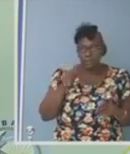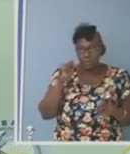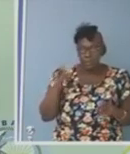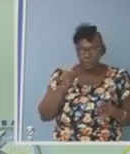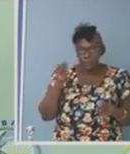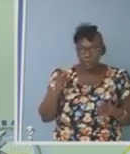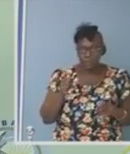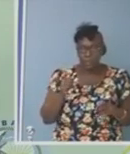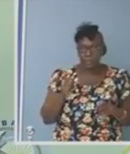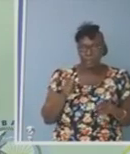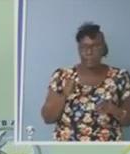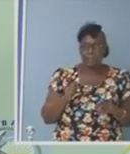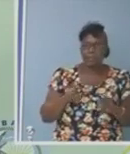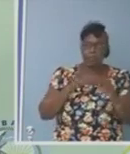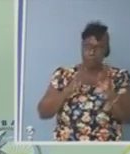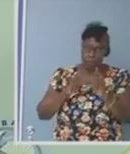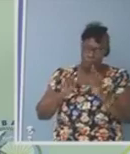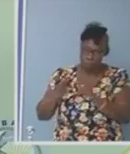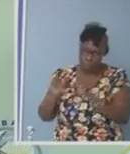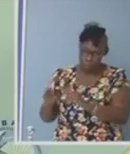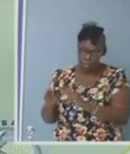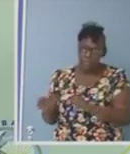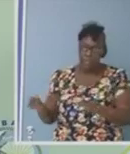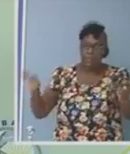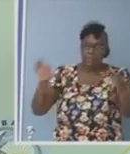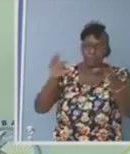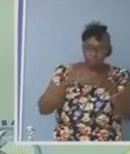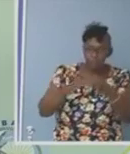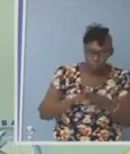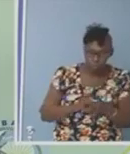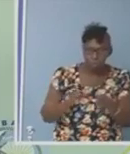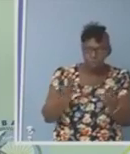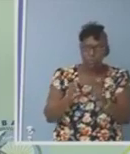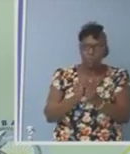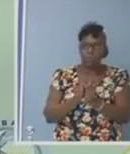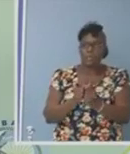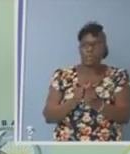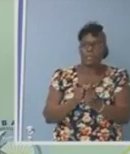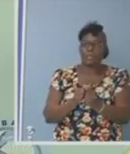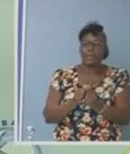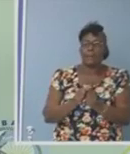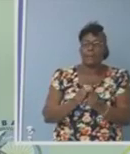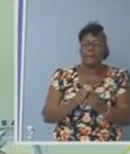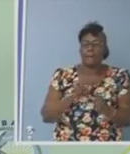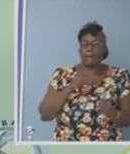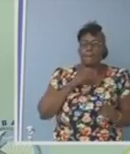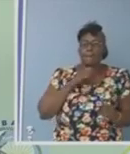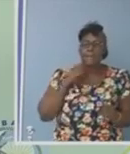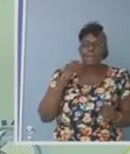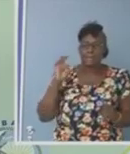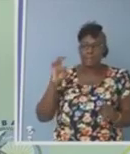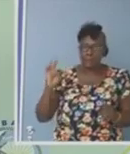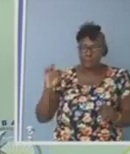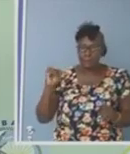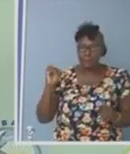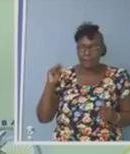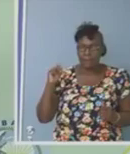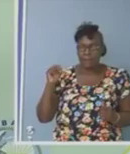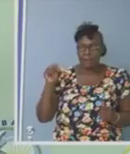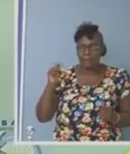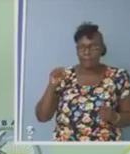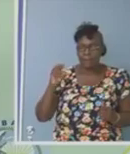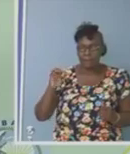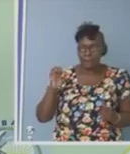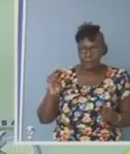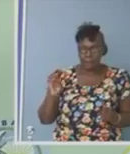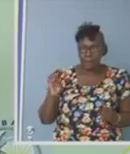were heartened and they were ready to partner with the ministry, the Minister of Finance, and the Central Bank Governor